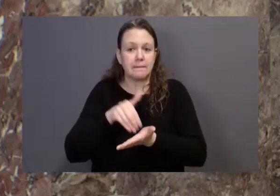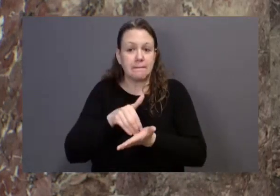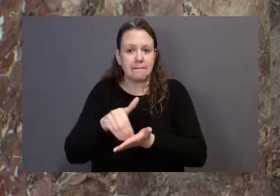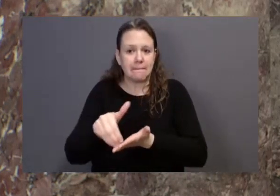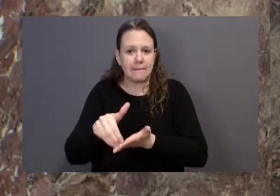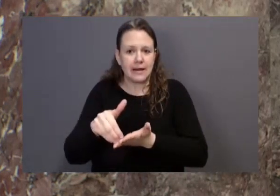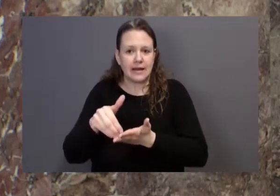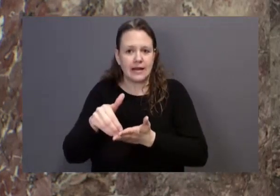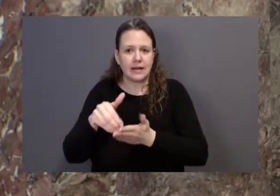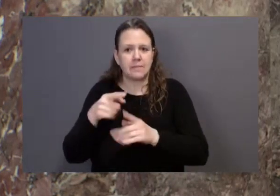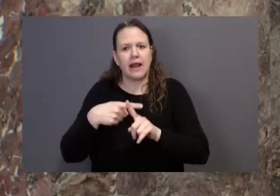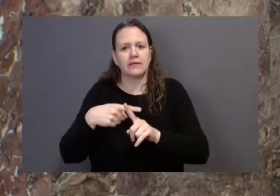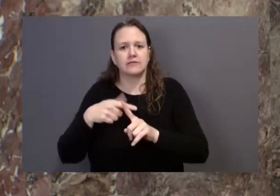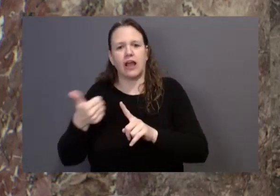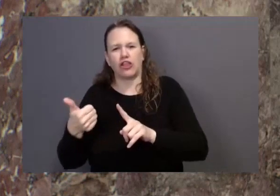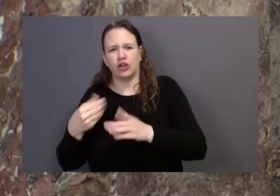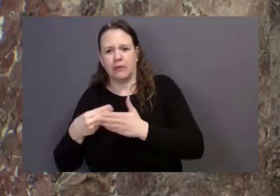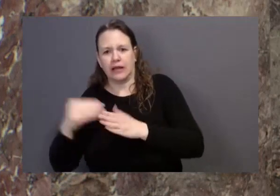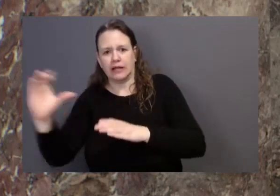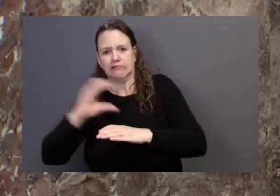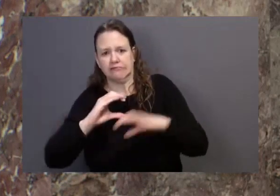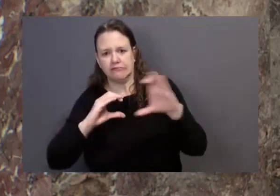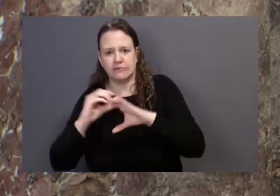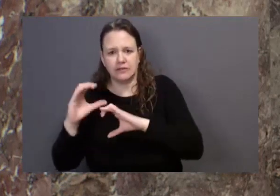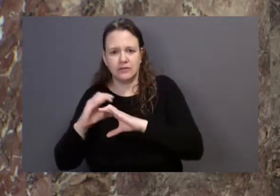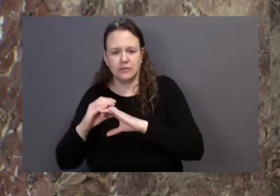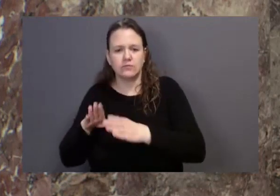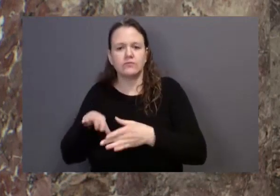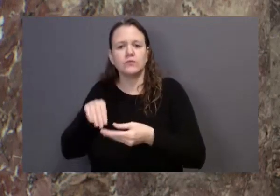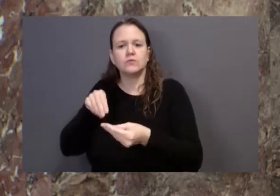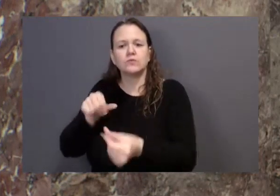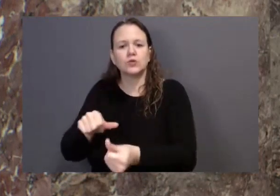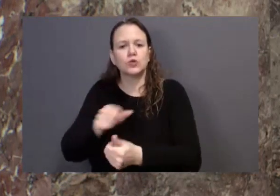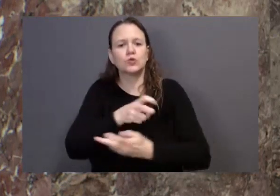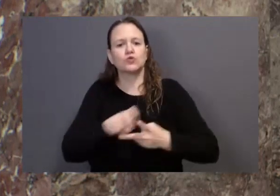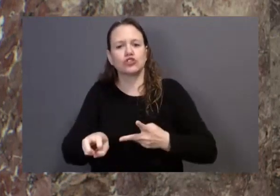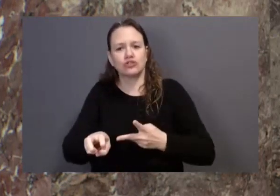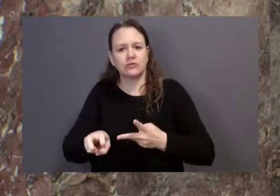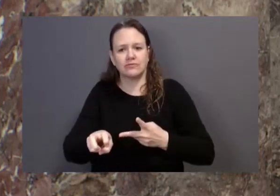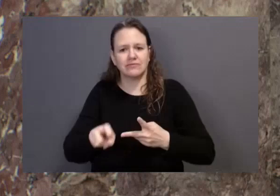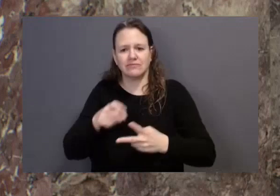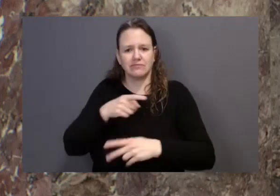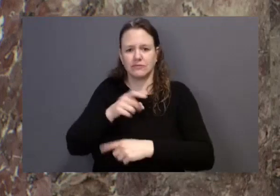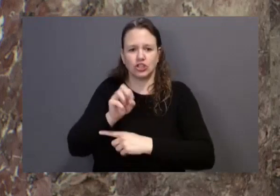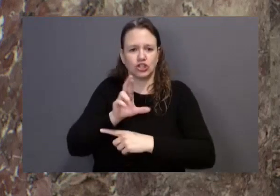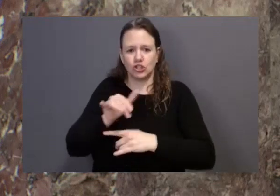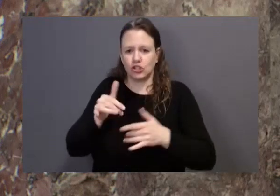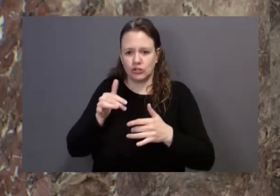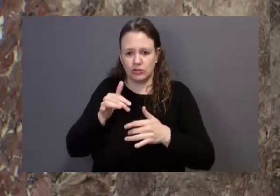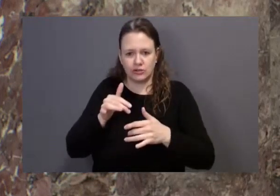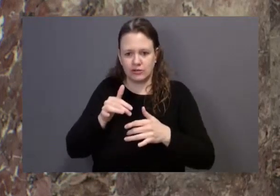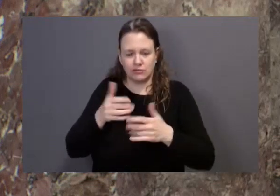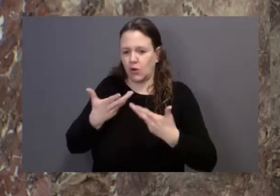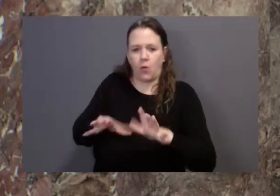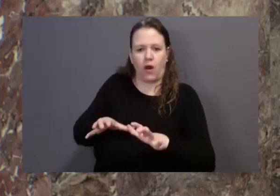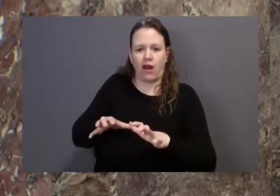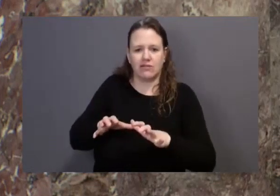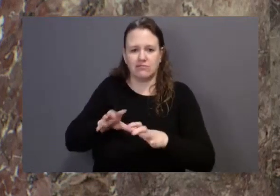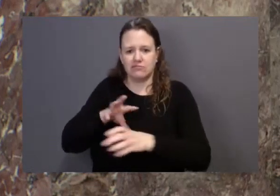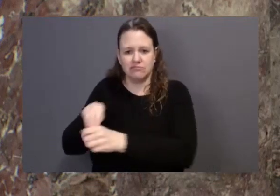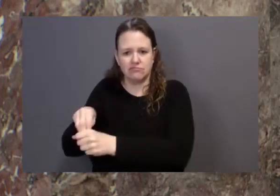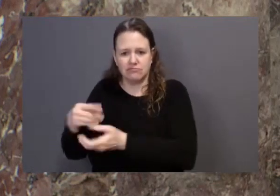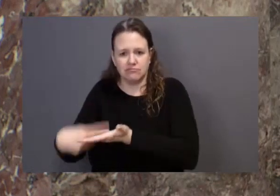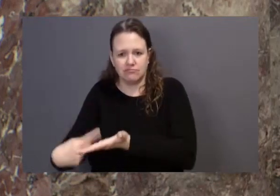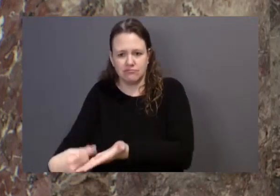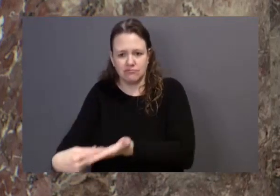their concerns are addressed, Honourable Speaker. All of the issues that have been raised are being addressed in a plan that has been